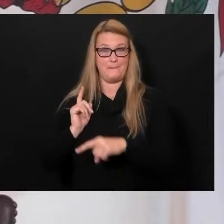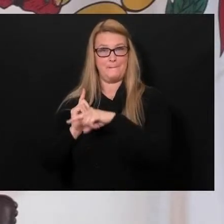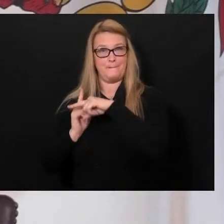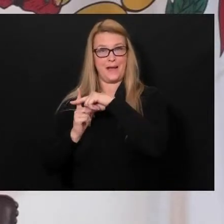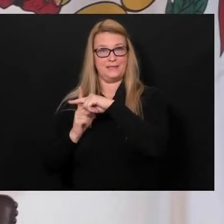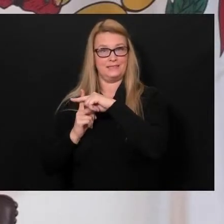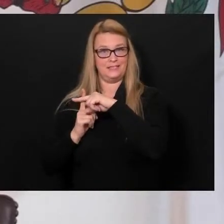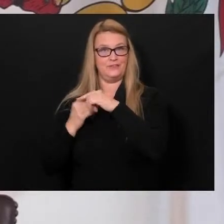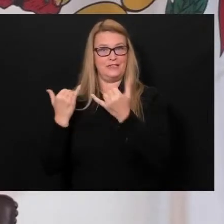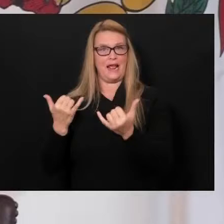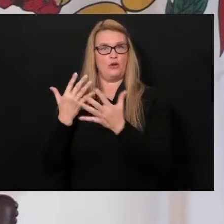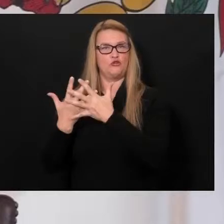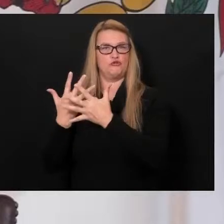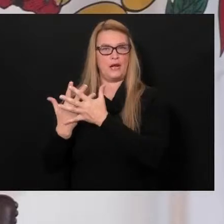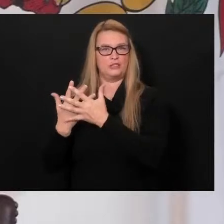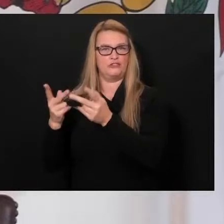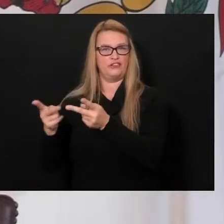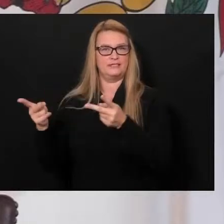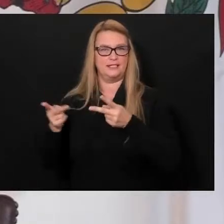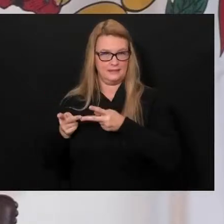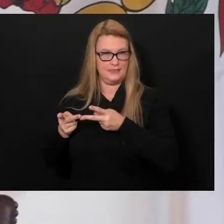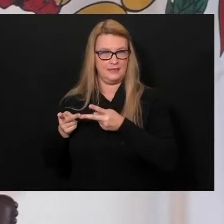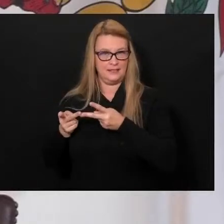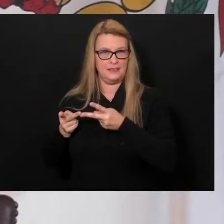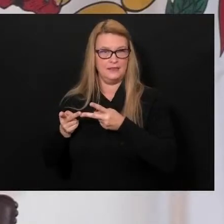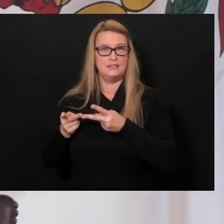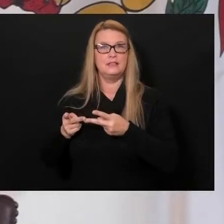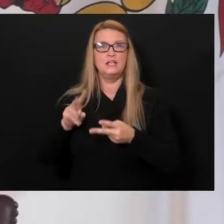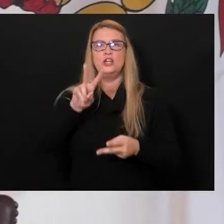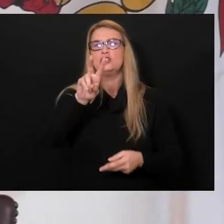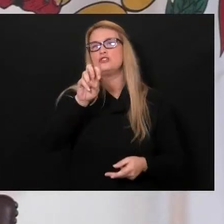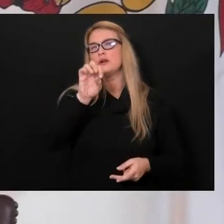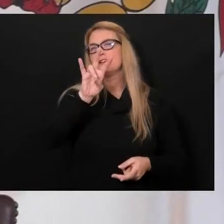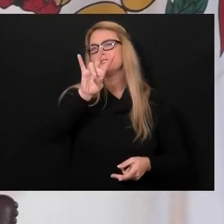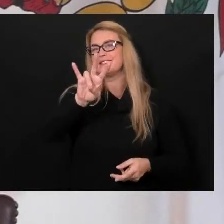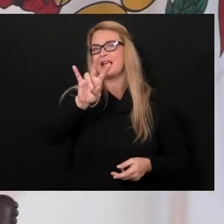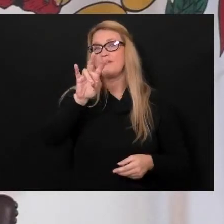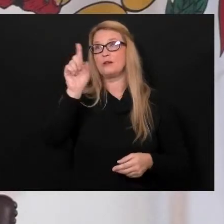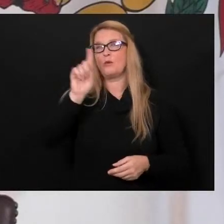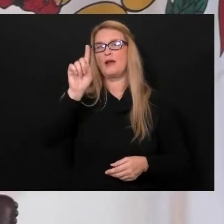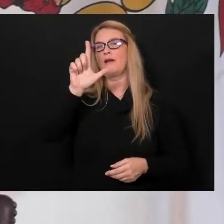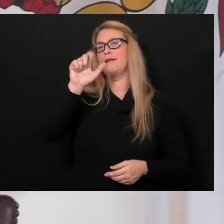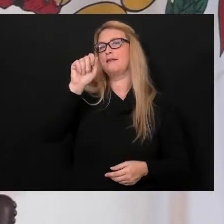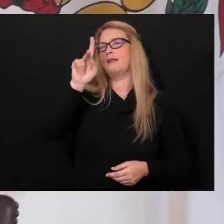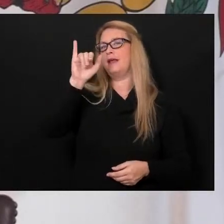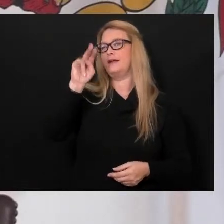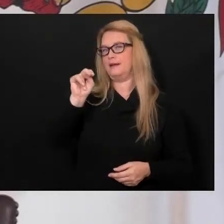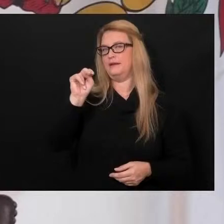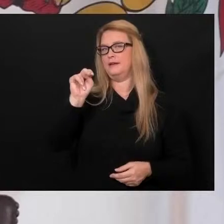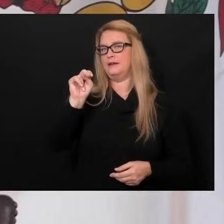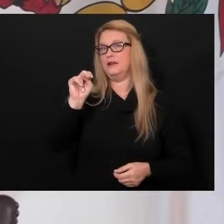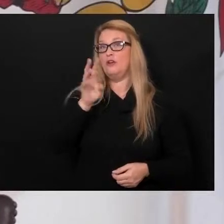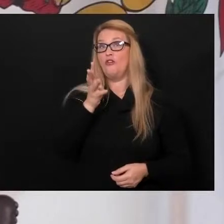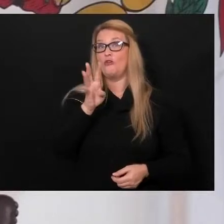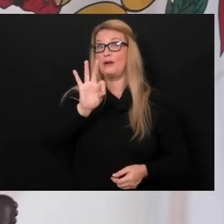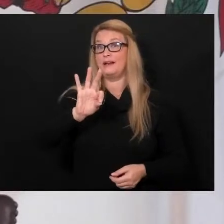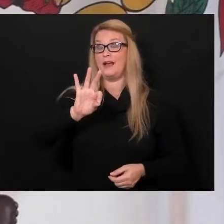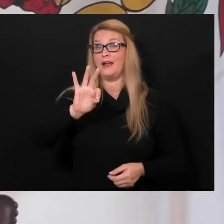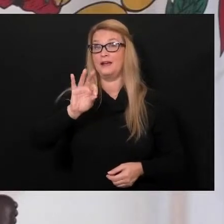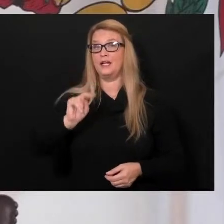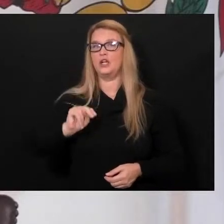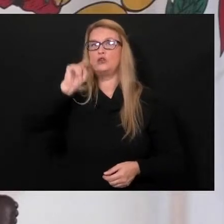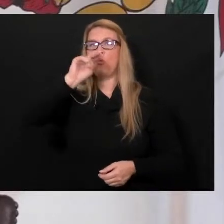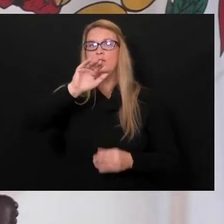our corrections now. With 207 of them are at Lakin, and 49 of them are at